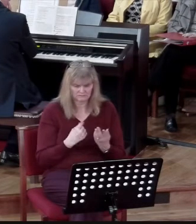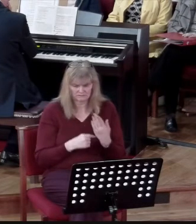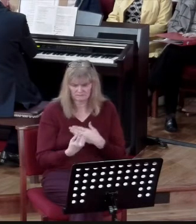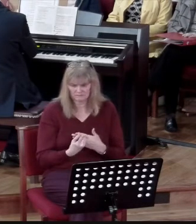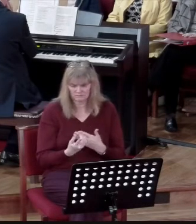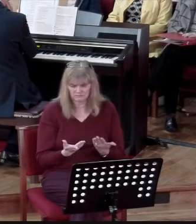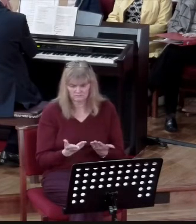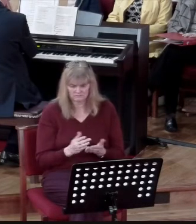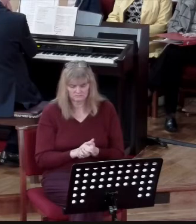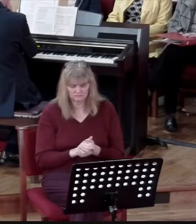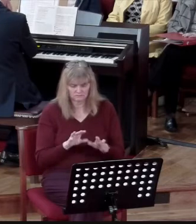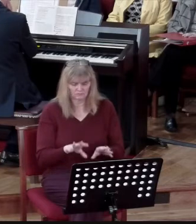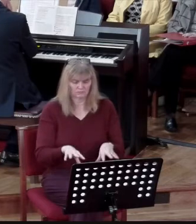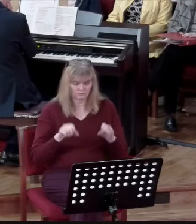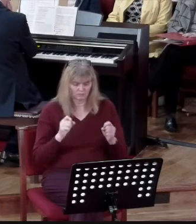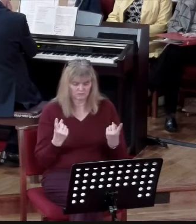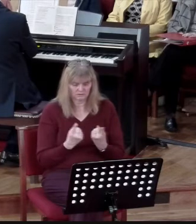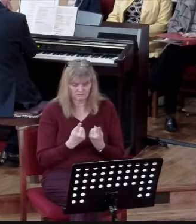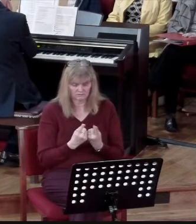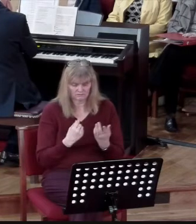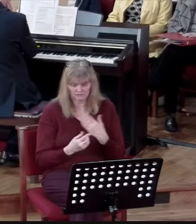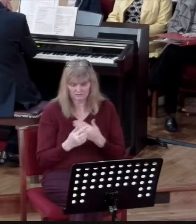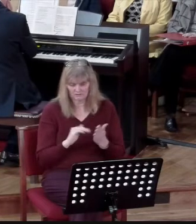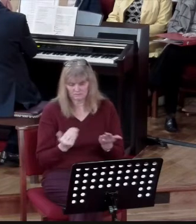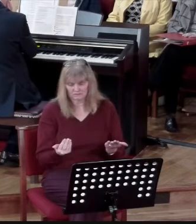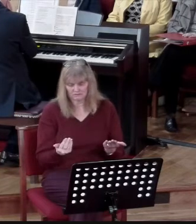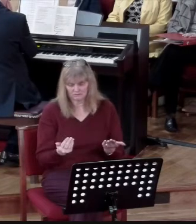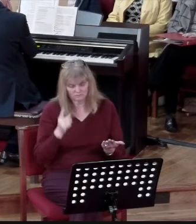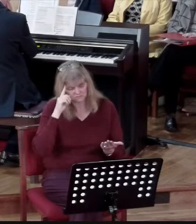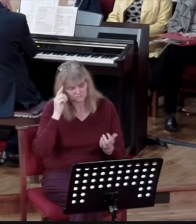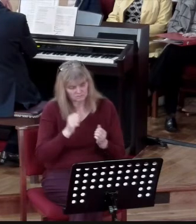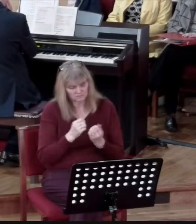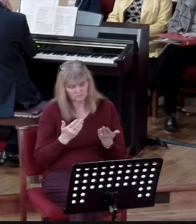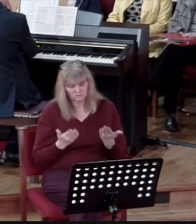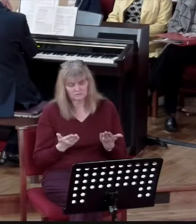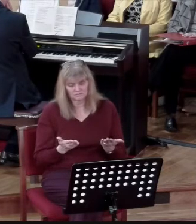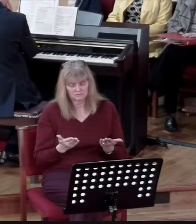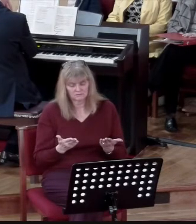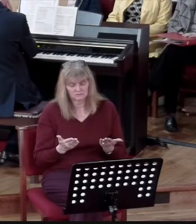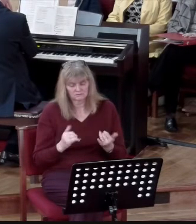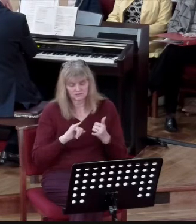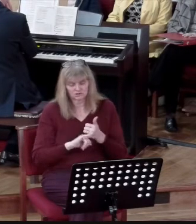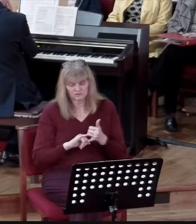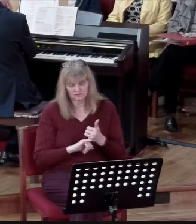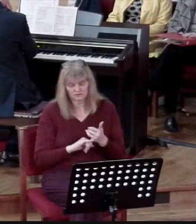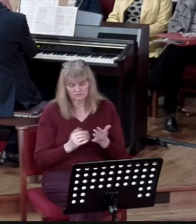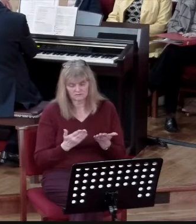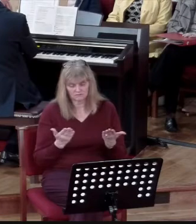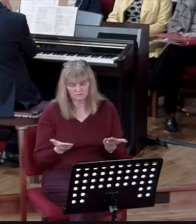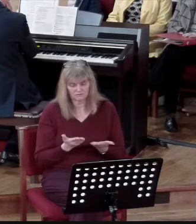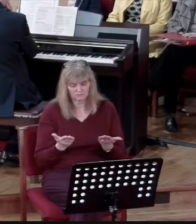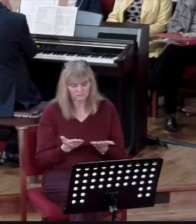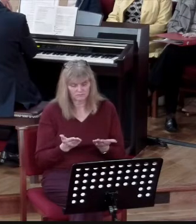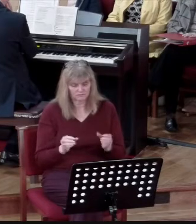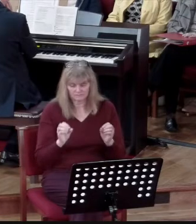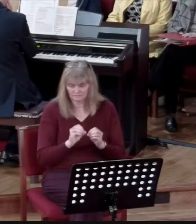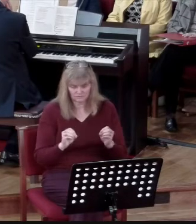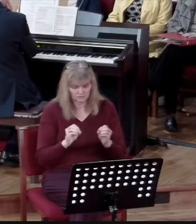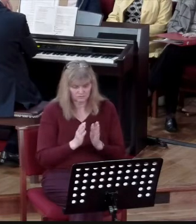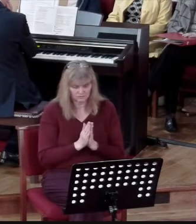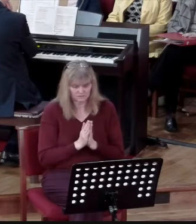and wonderful things. And Lord, we remember today in Sri Lanka, where there are no services